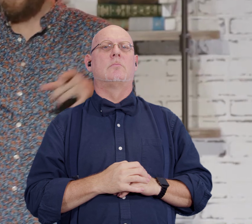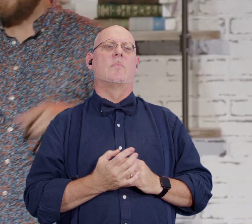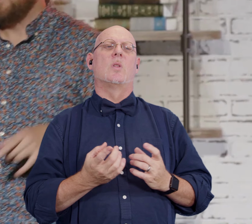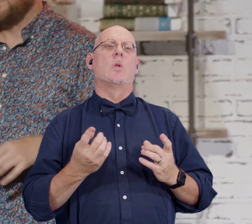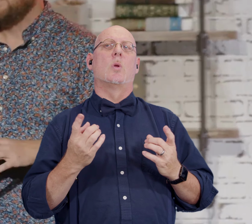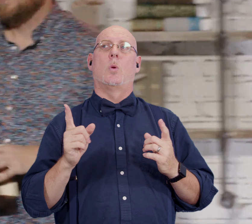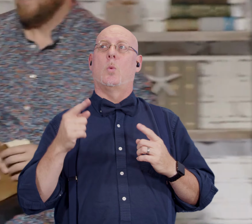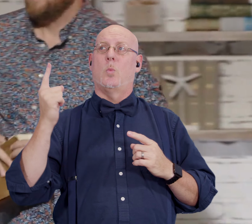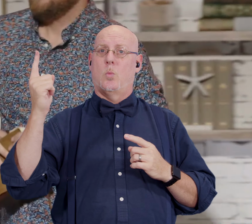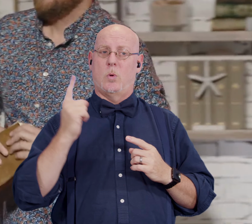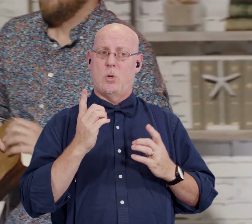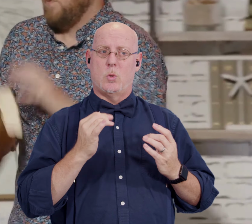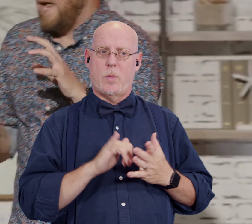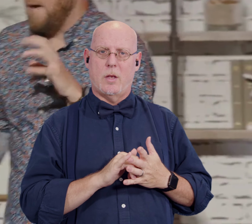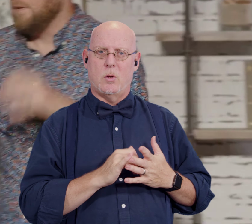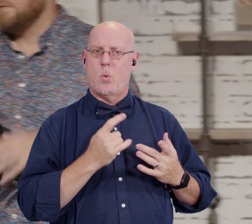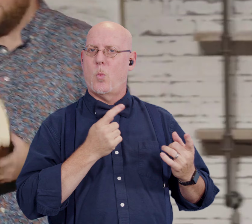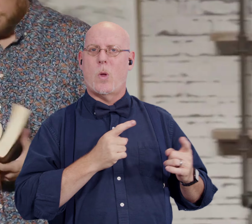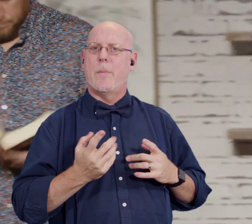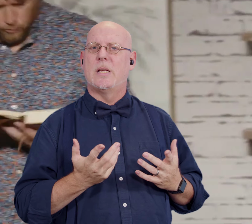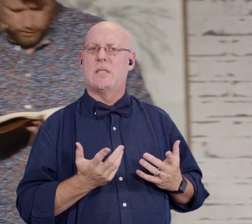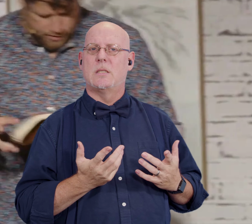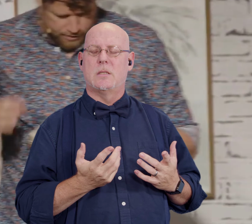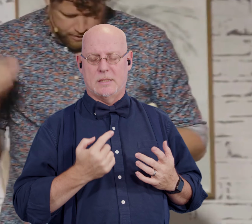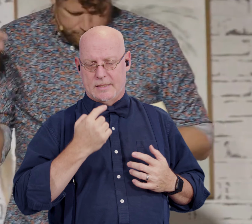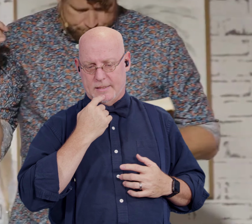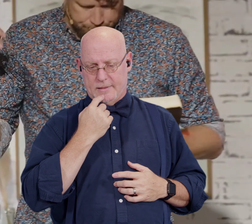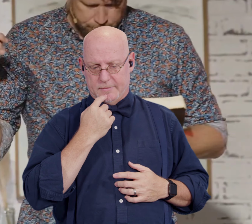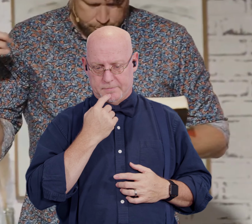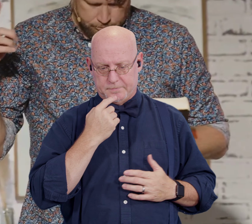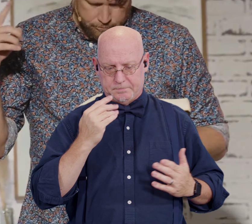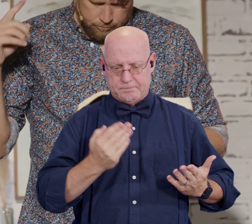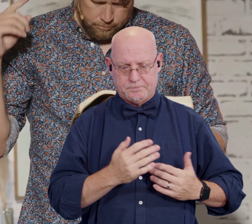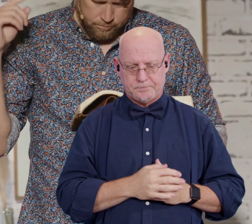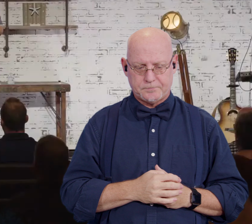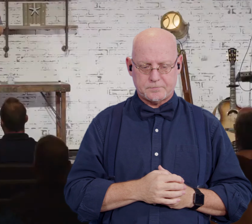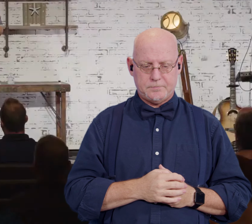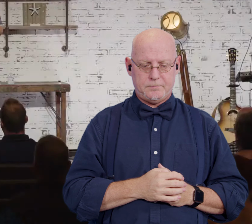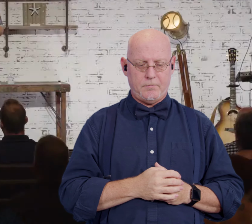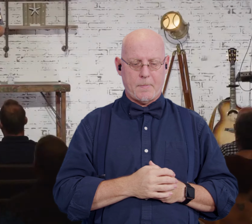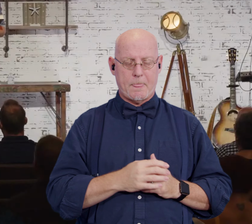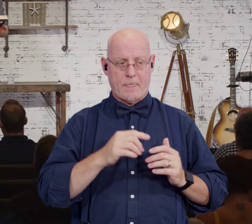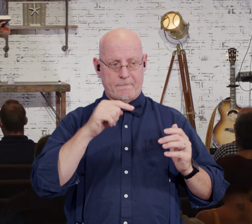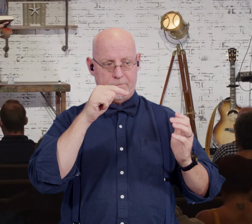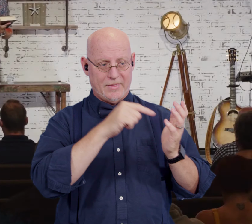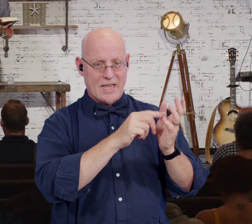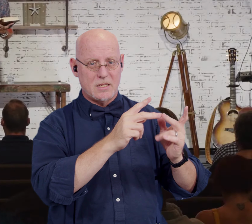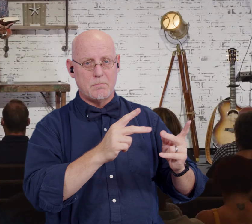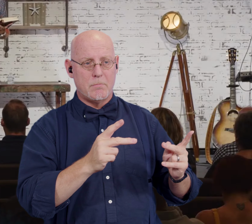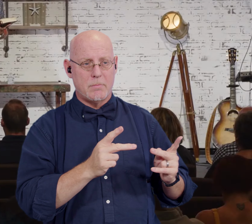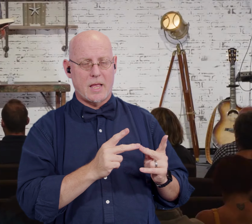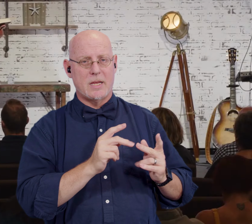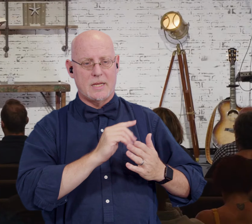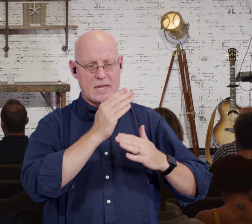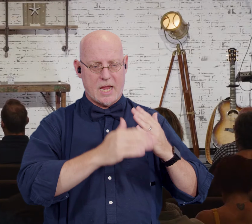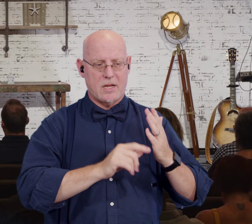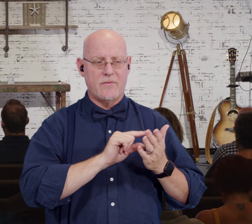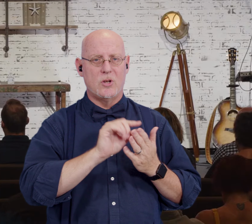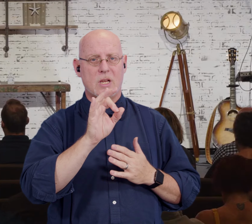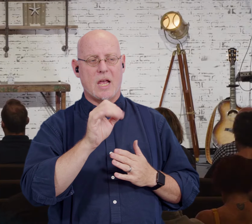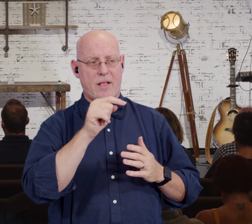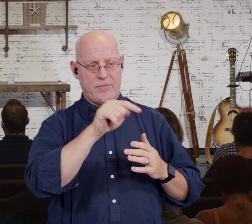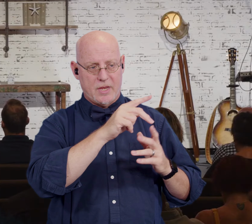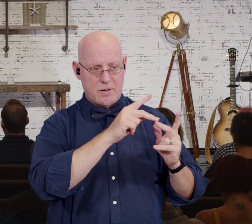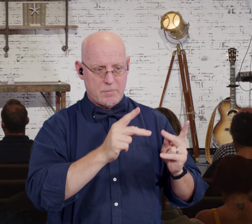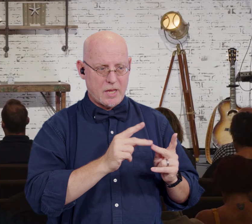And what does he do when he does that? What happens? Well, he says here, and in this place, end of verse 9, in